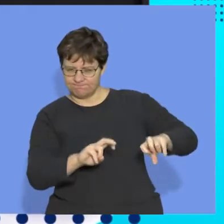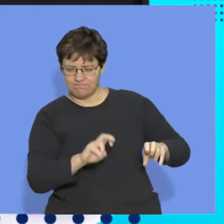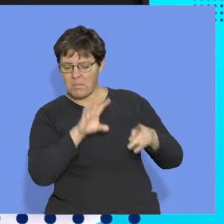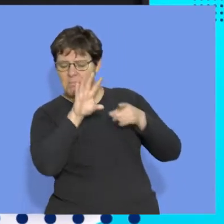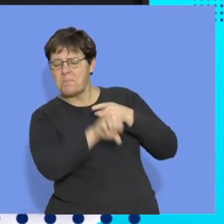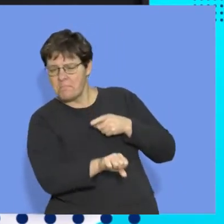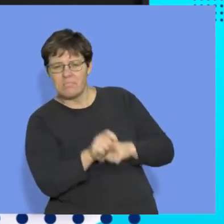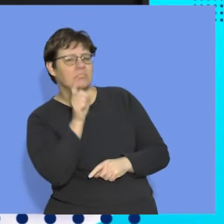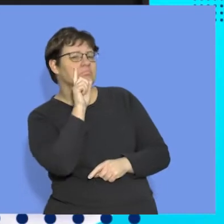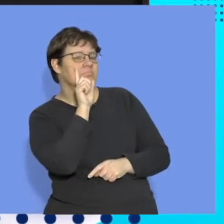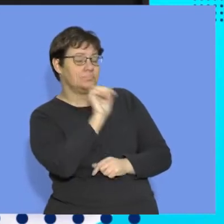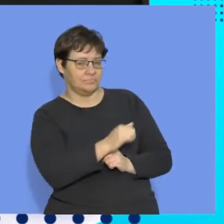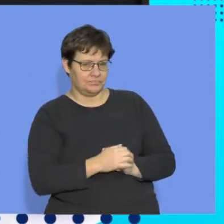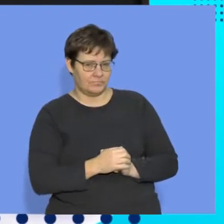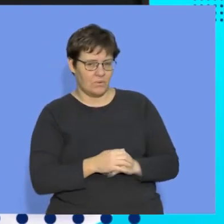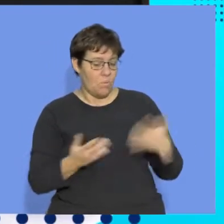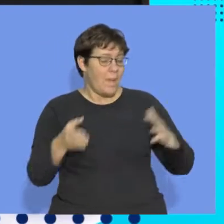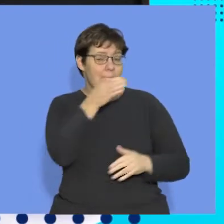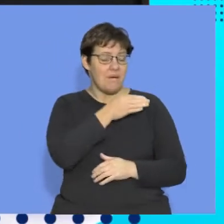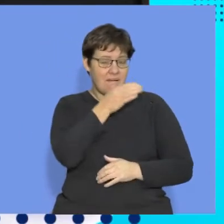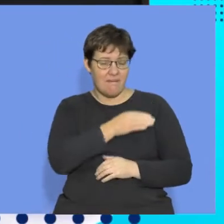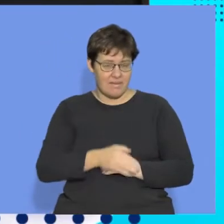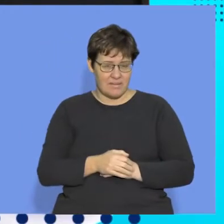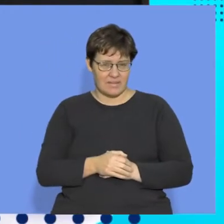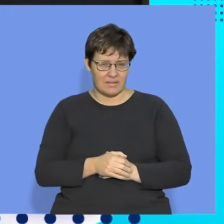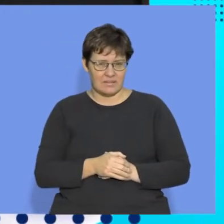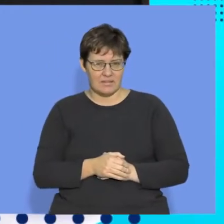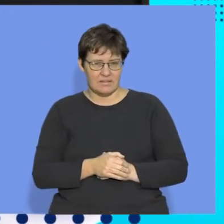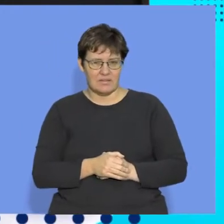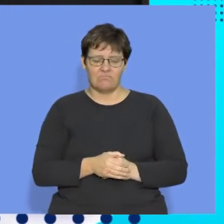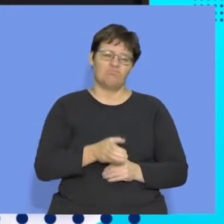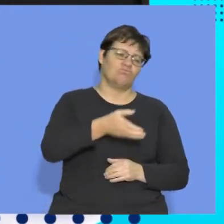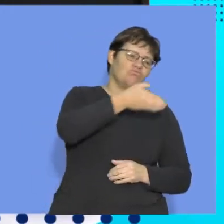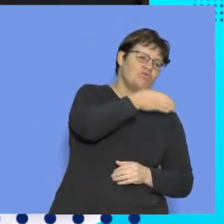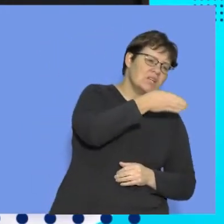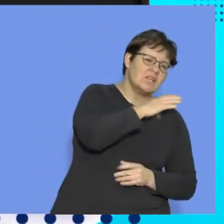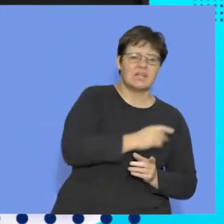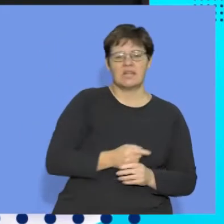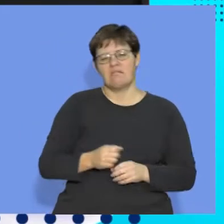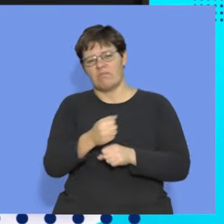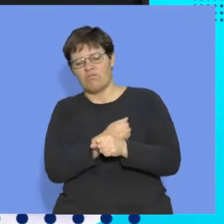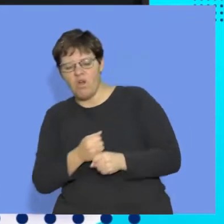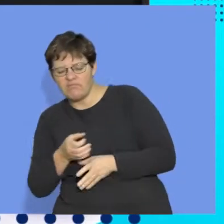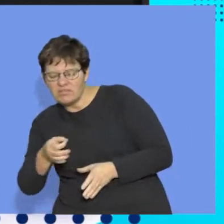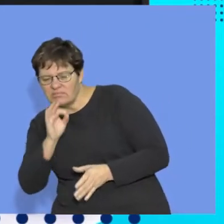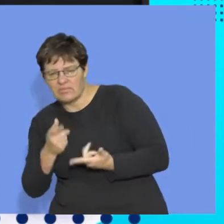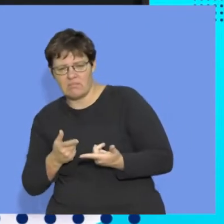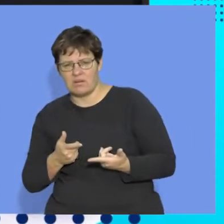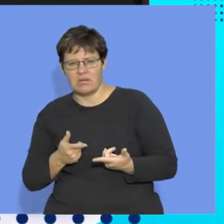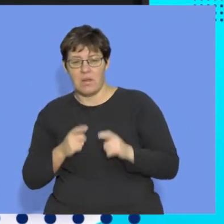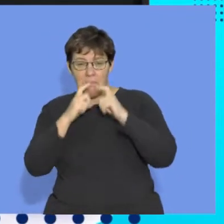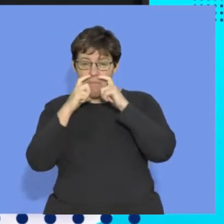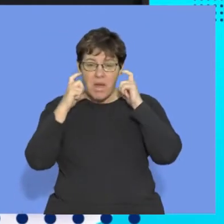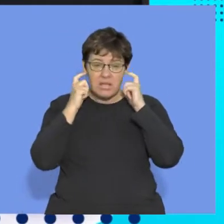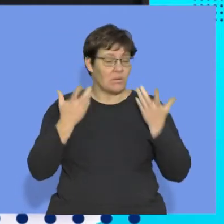that, because usually at the bar, while you're drinking your coffee or whatever, you don't wear your